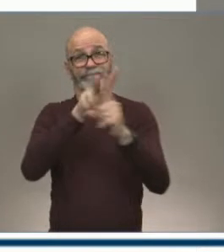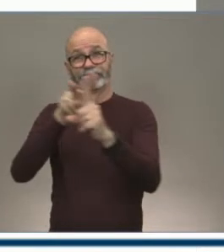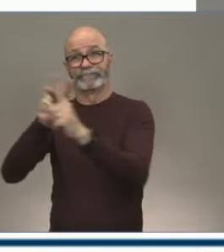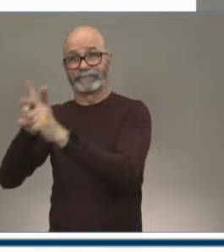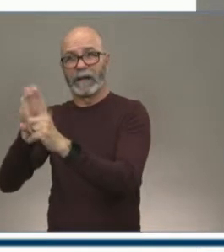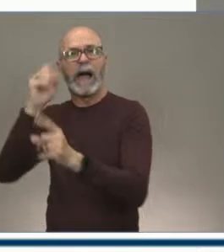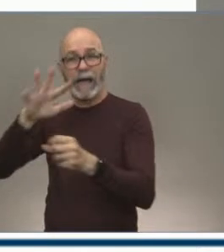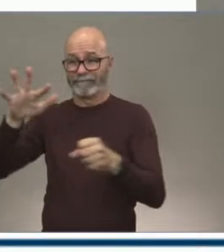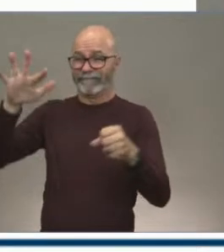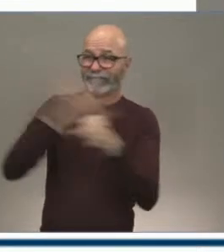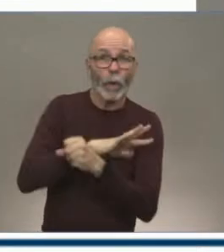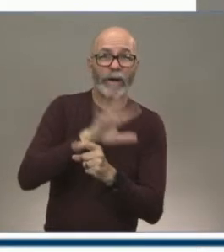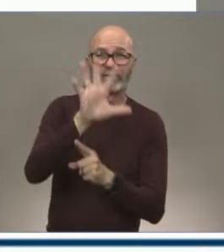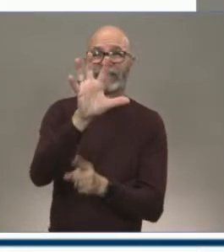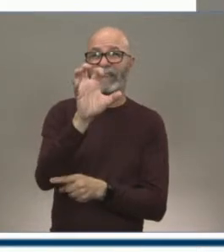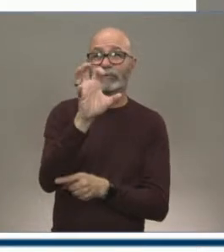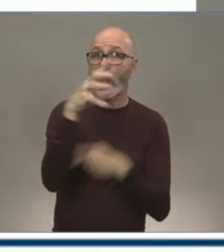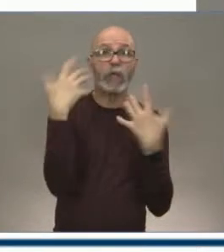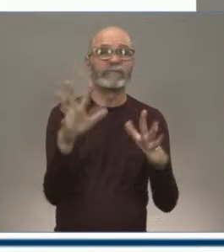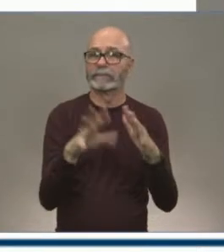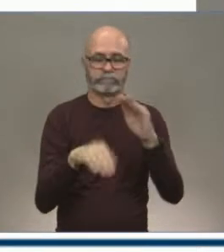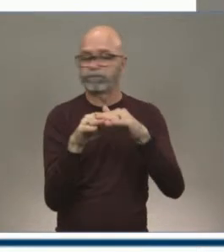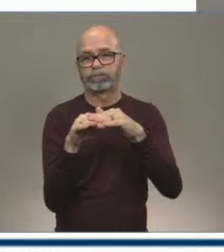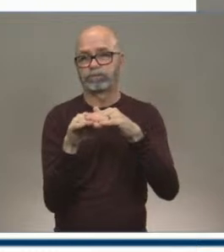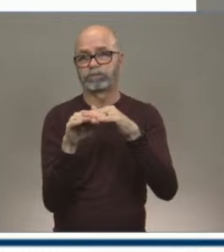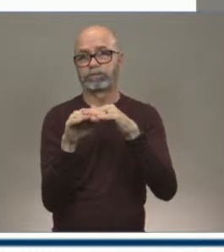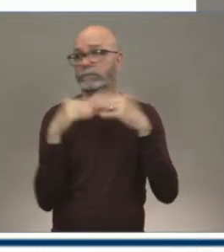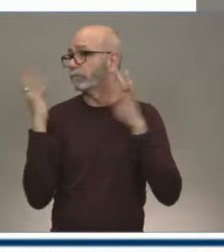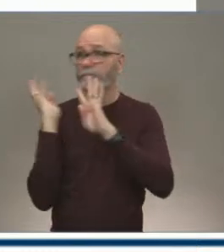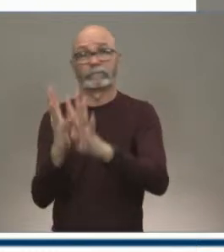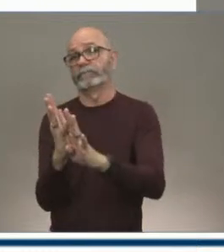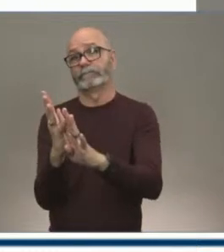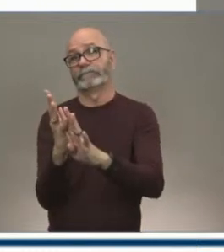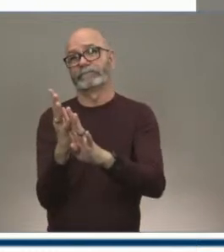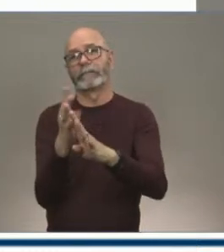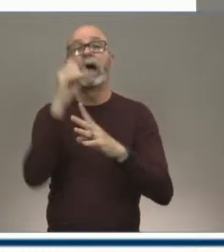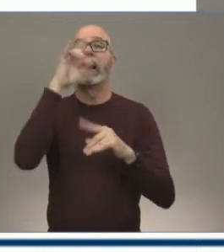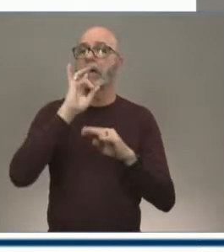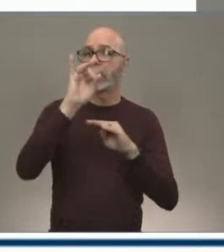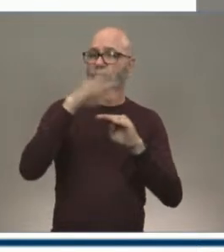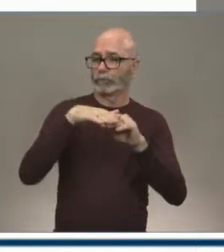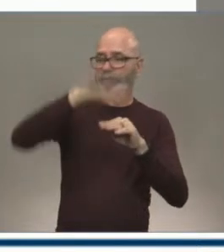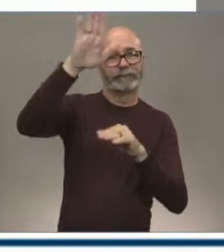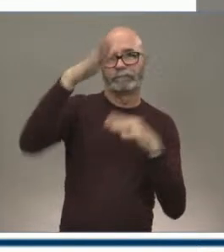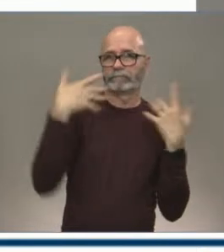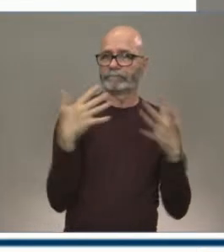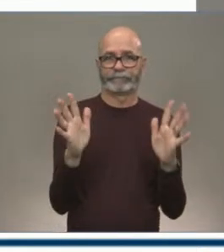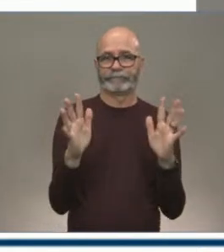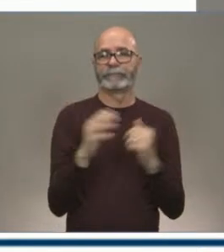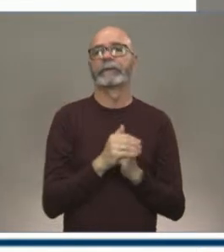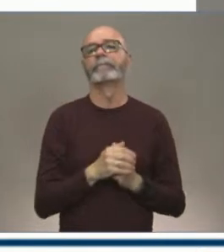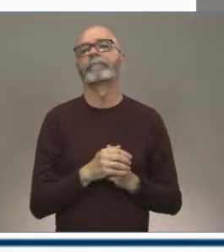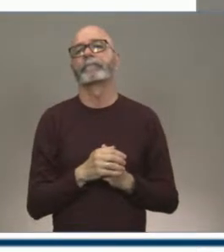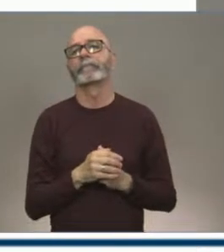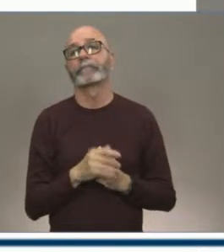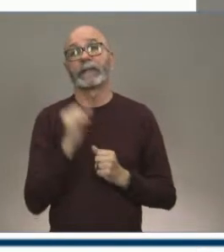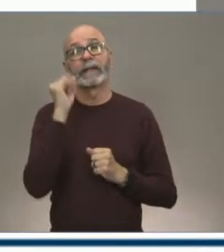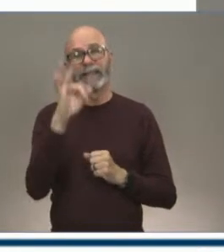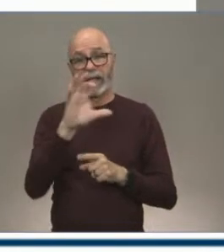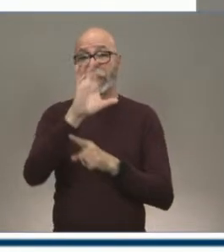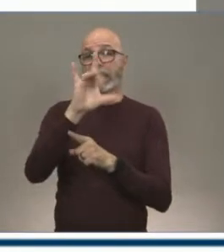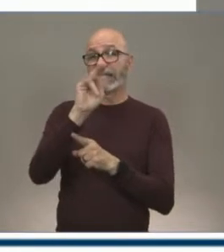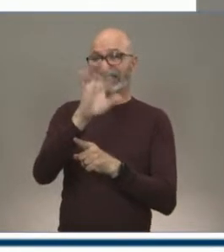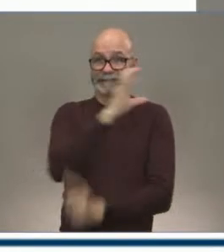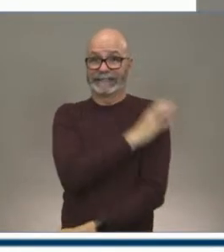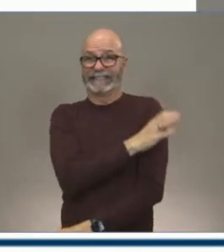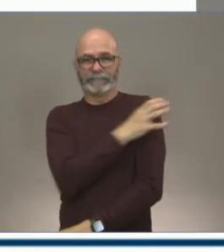ready to get immunized next week, 500 people 80 and above. In setting up this clinic, we have many lessons have